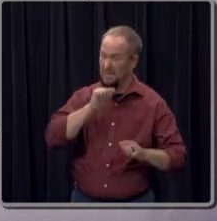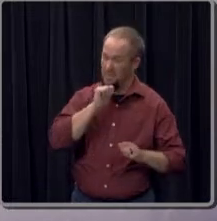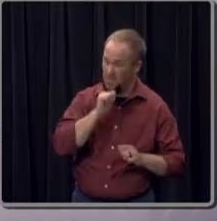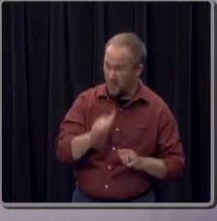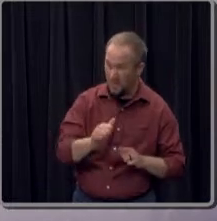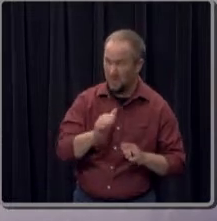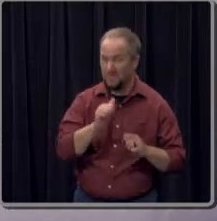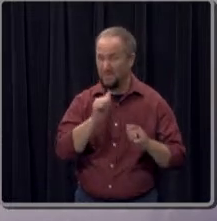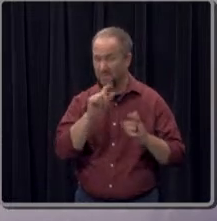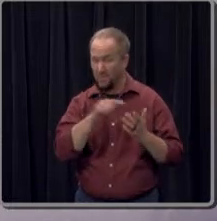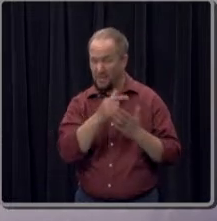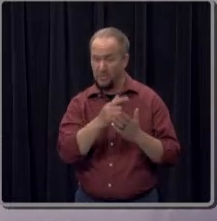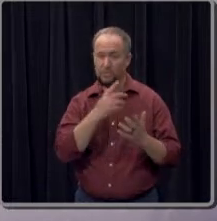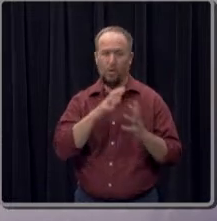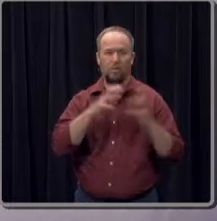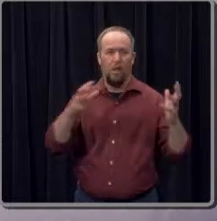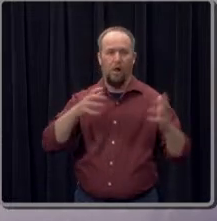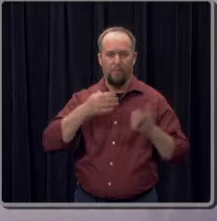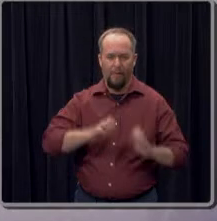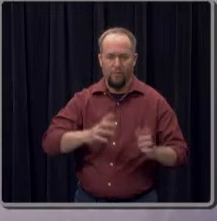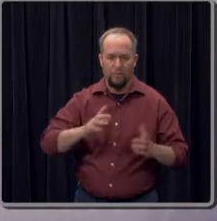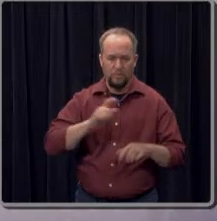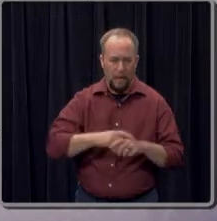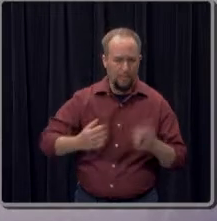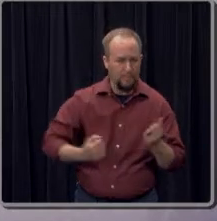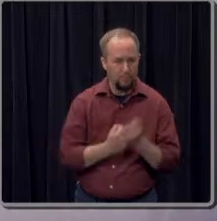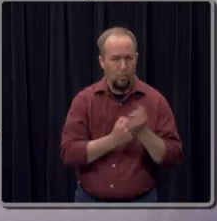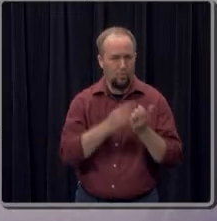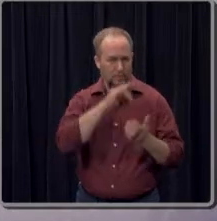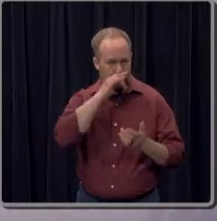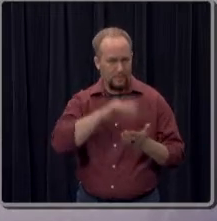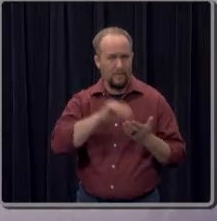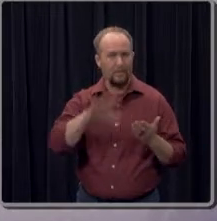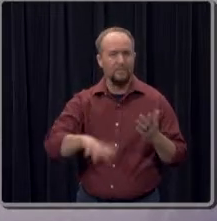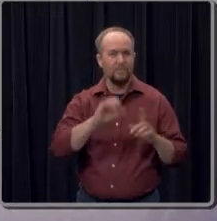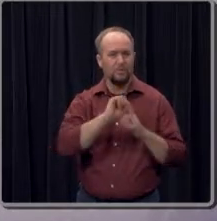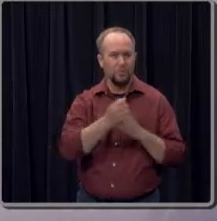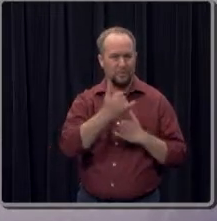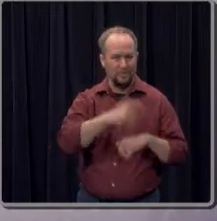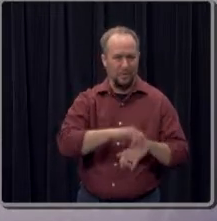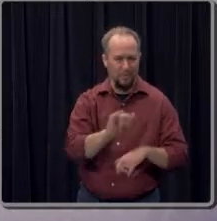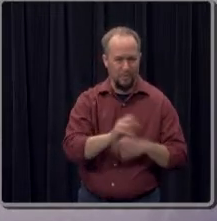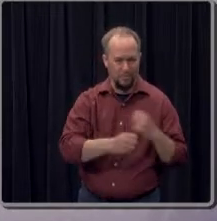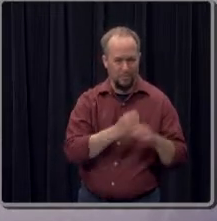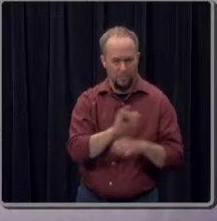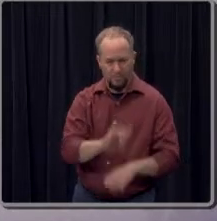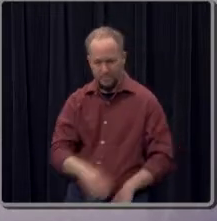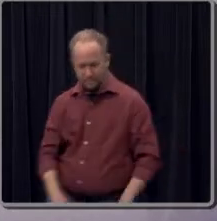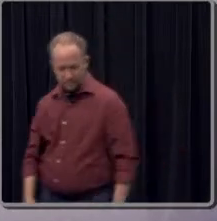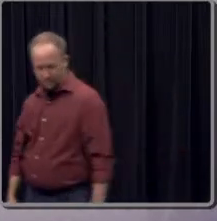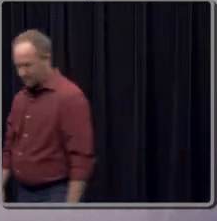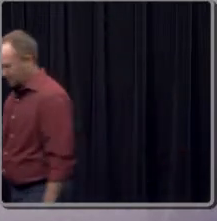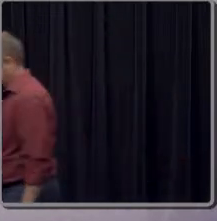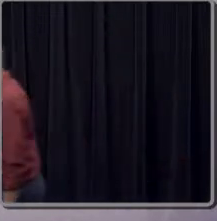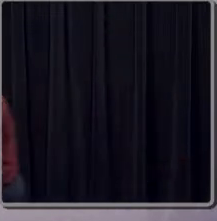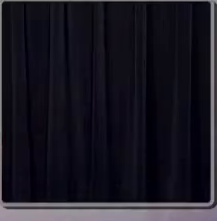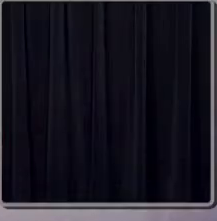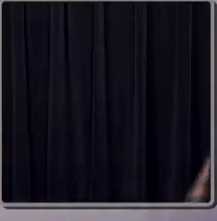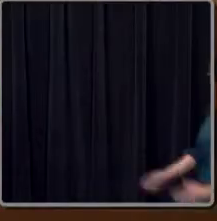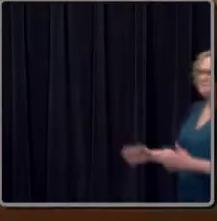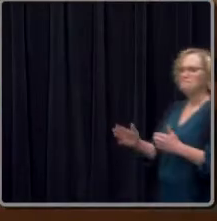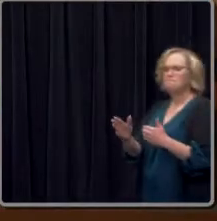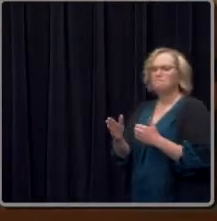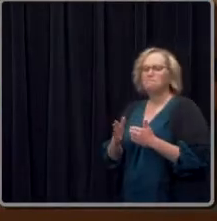And there's a lot of time and effort spent on supporting kiddos in that situation right now this time of year too. So just thought I'd share some pictures